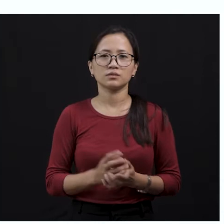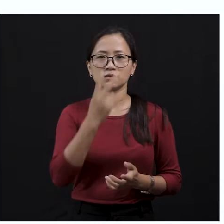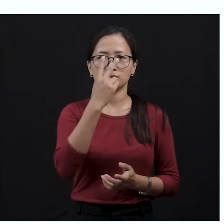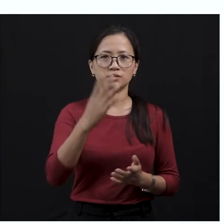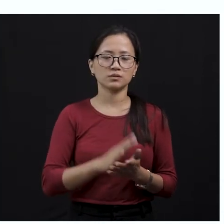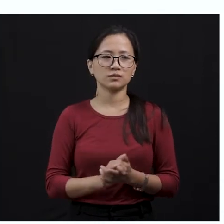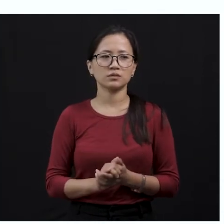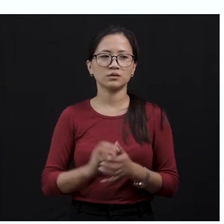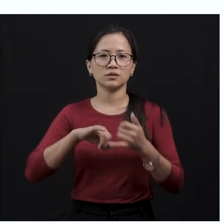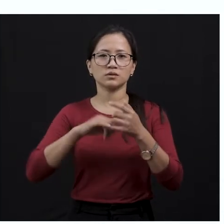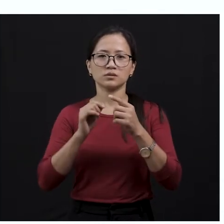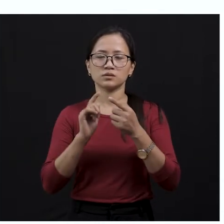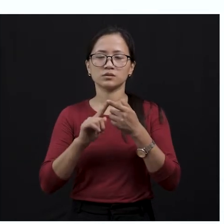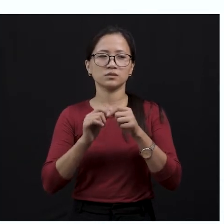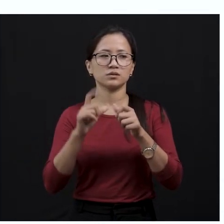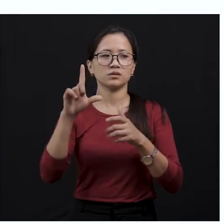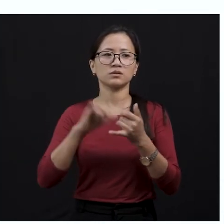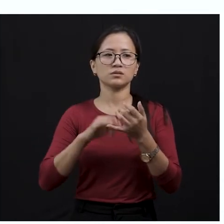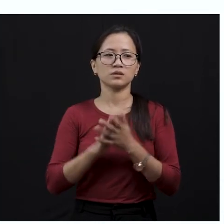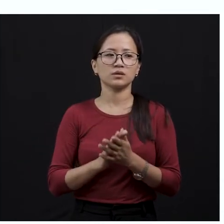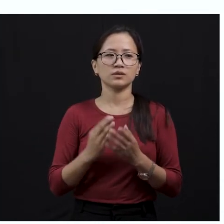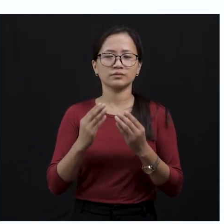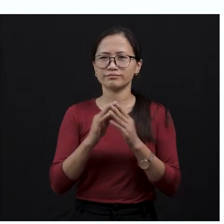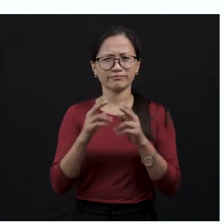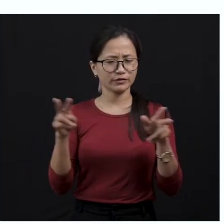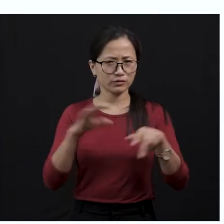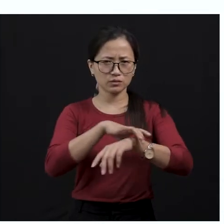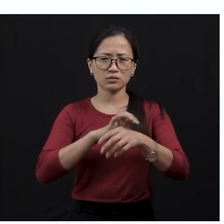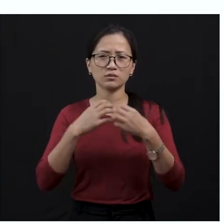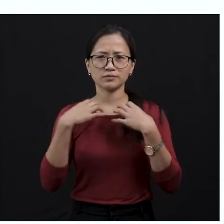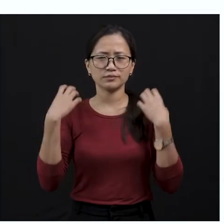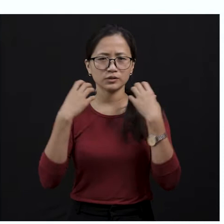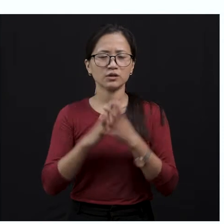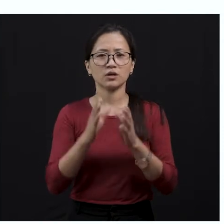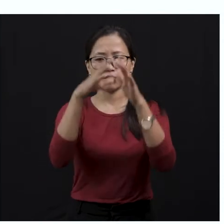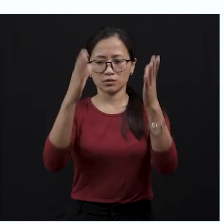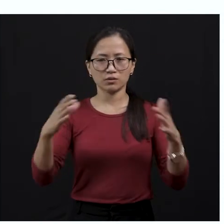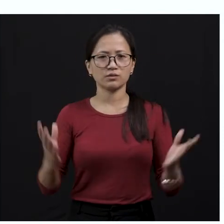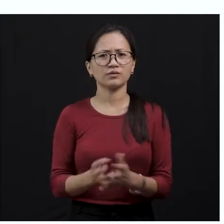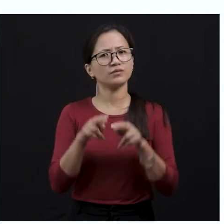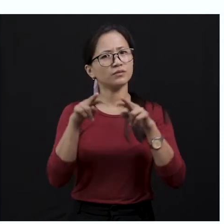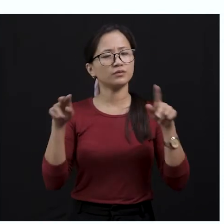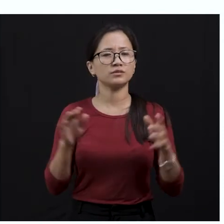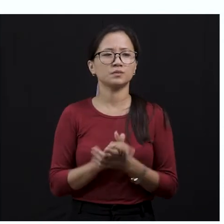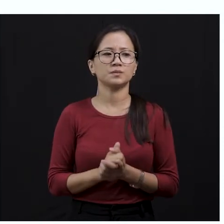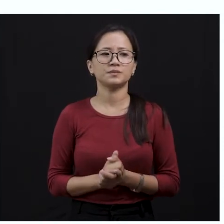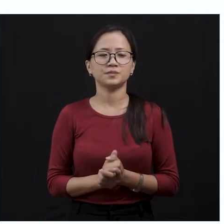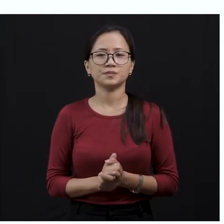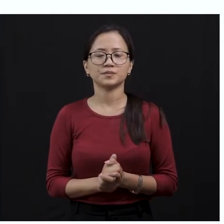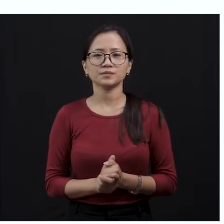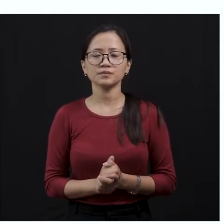have seals, we have jewelries, we have the pots, different architectures, and